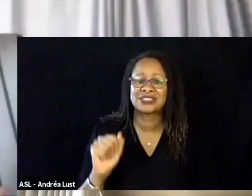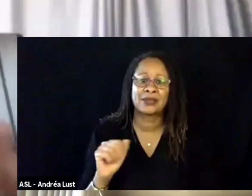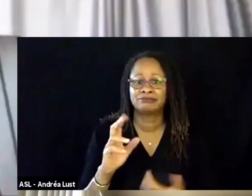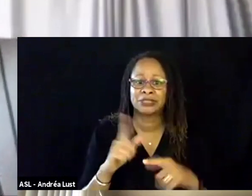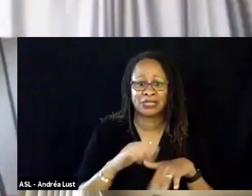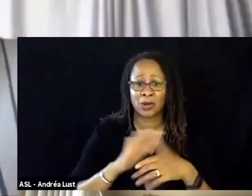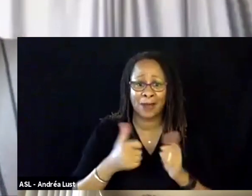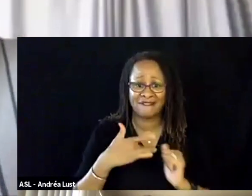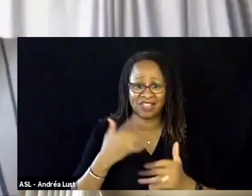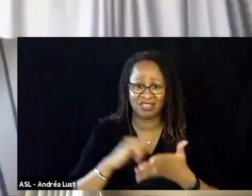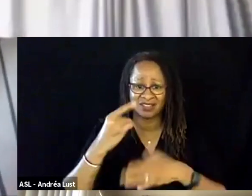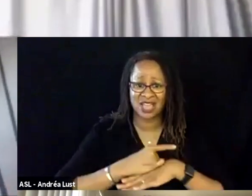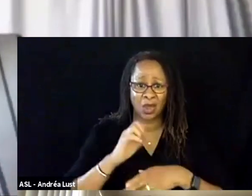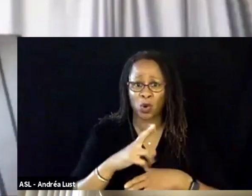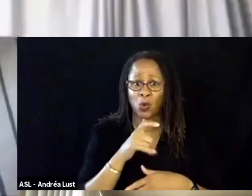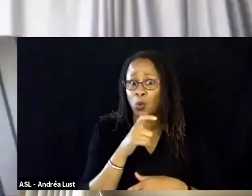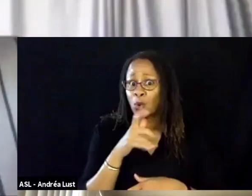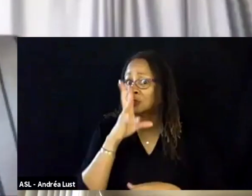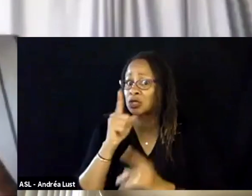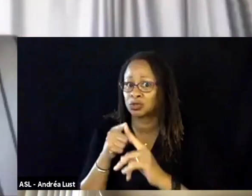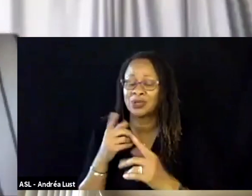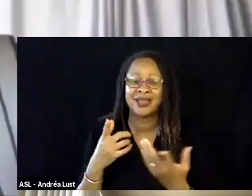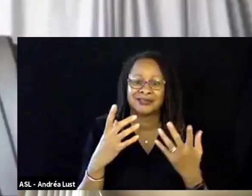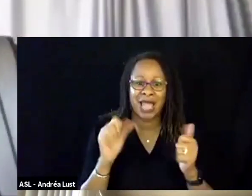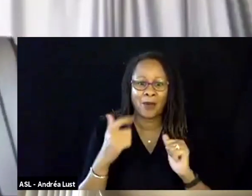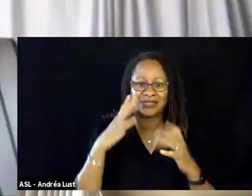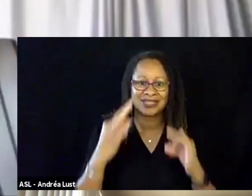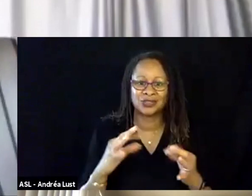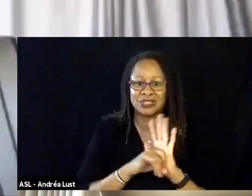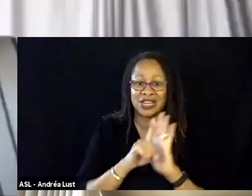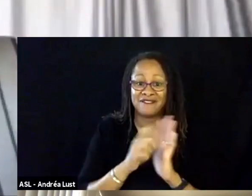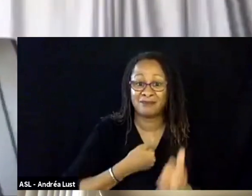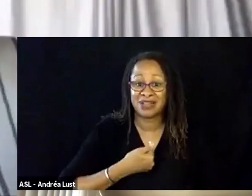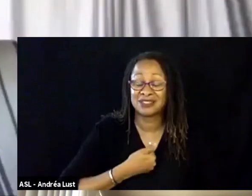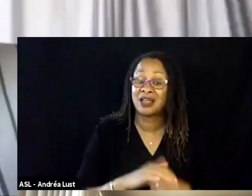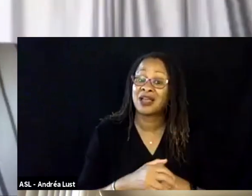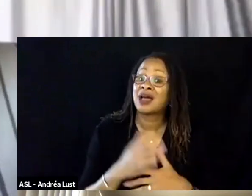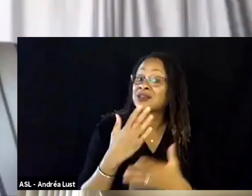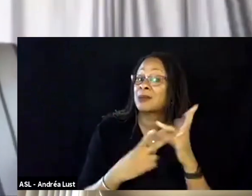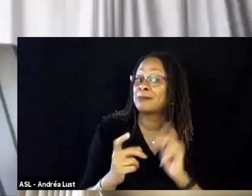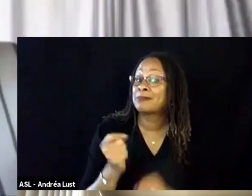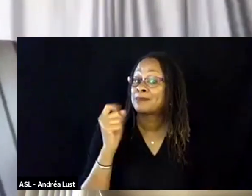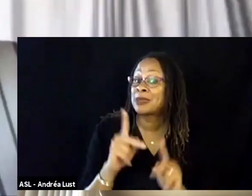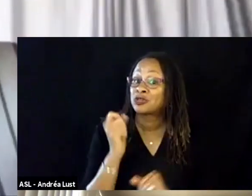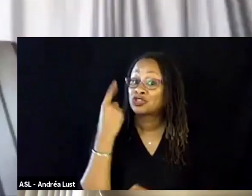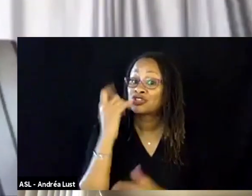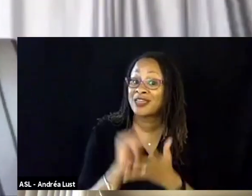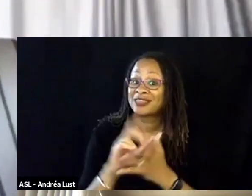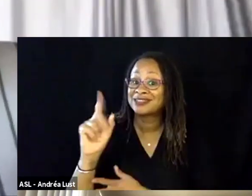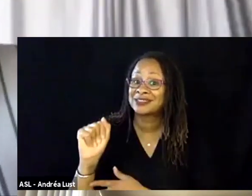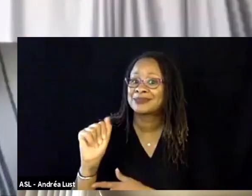That's just the way I choose to identify. And I think the main thing is that people just need to understand that disability is just